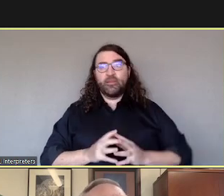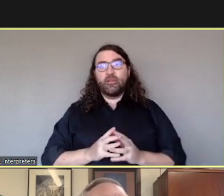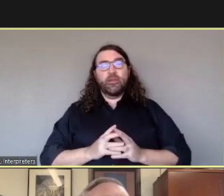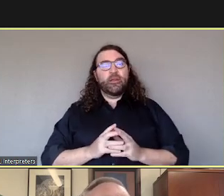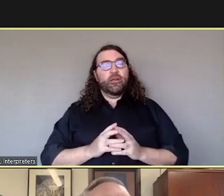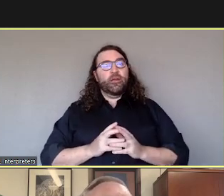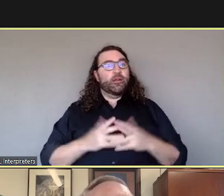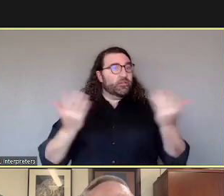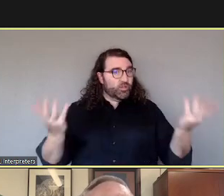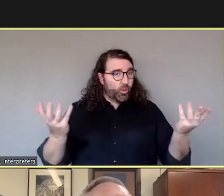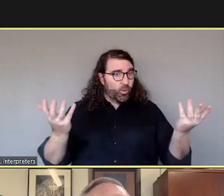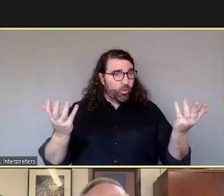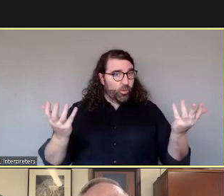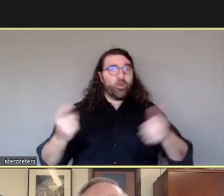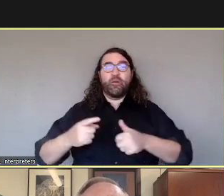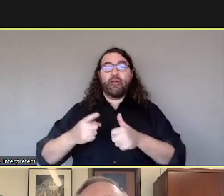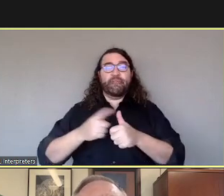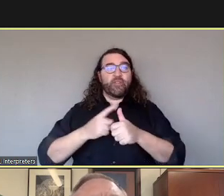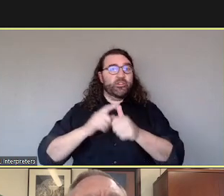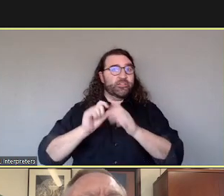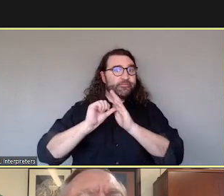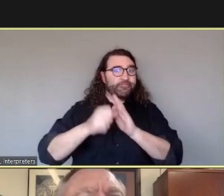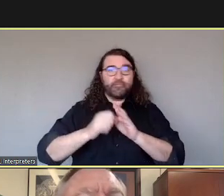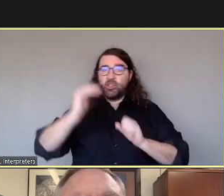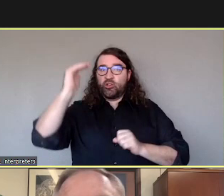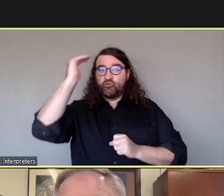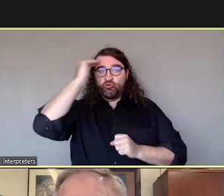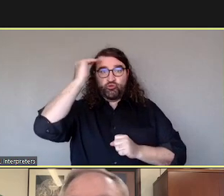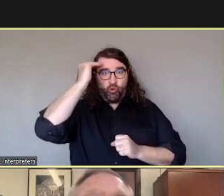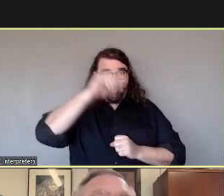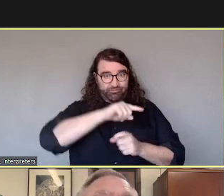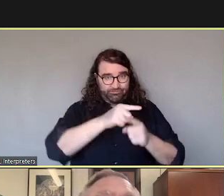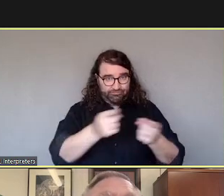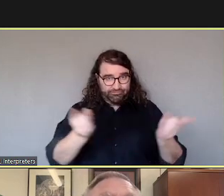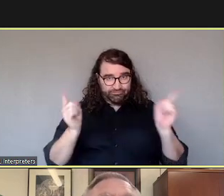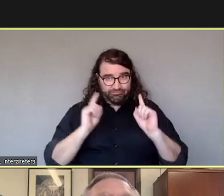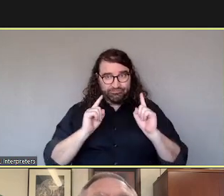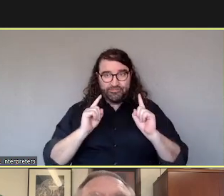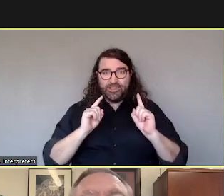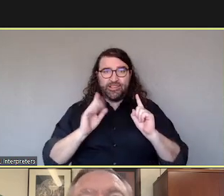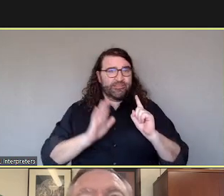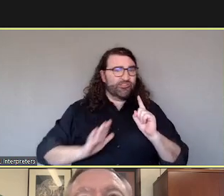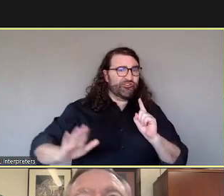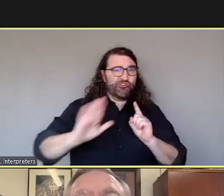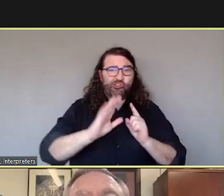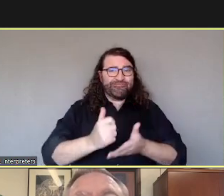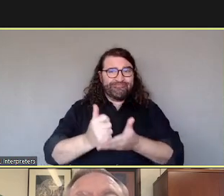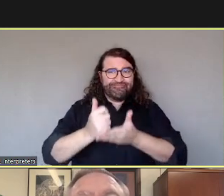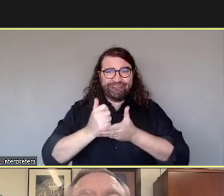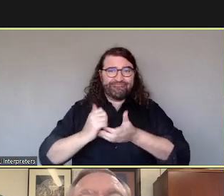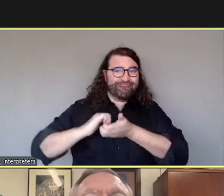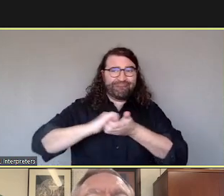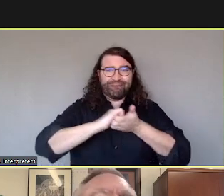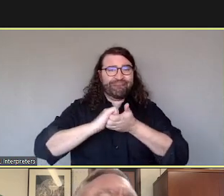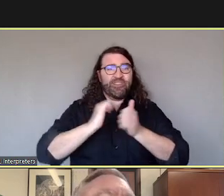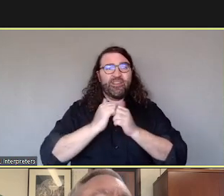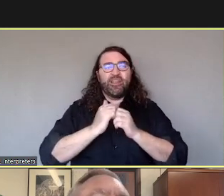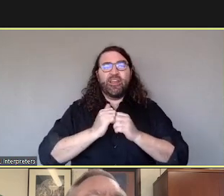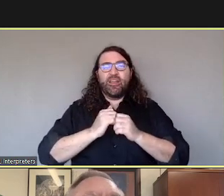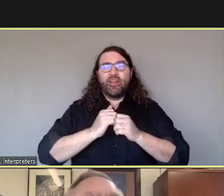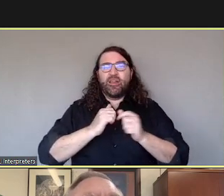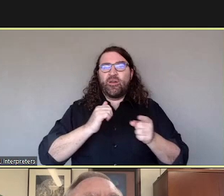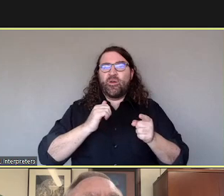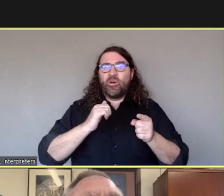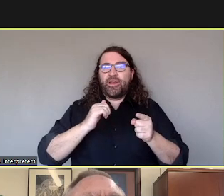So first, I think you all know, and thanks to your partnership with us, that we took